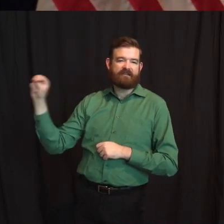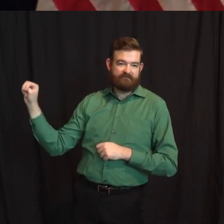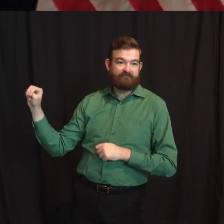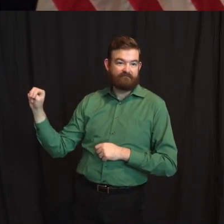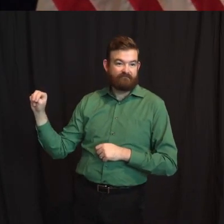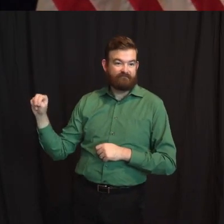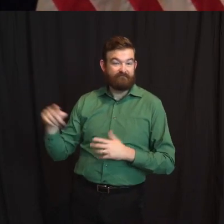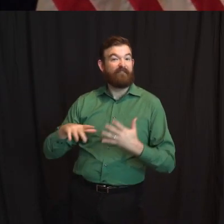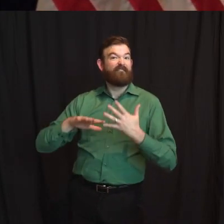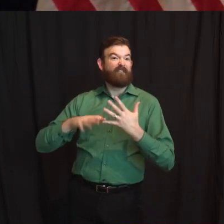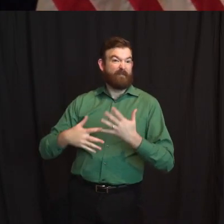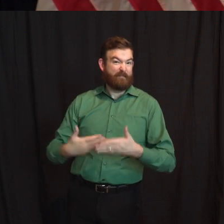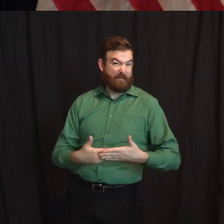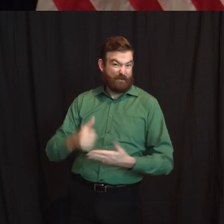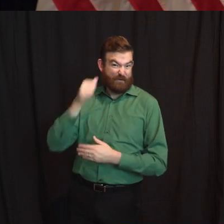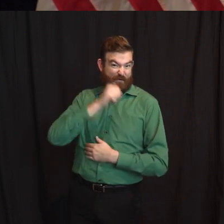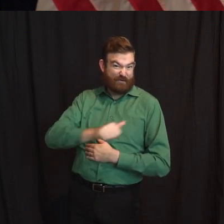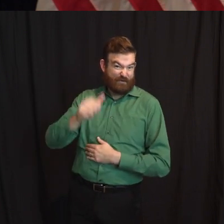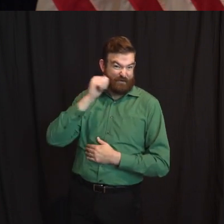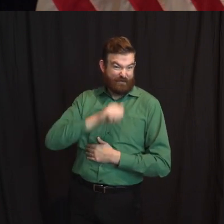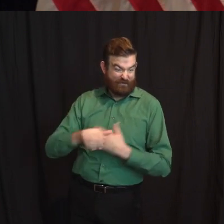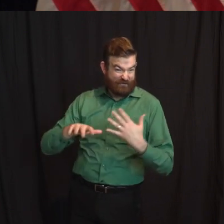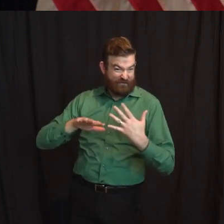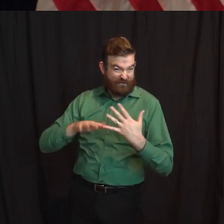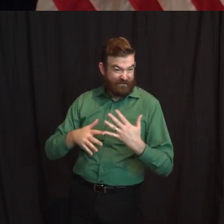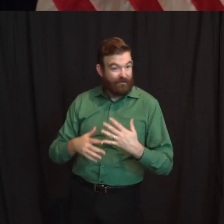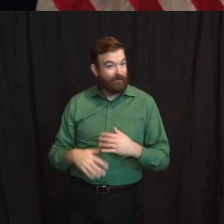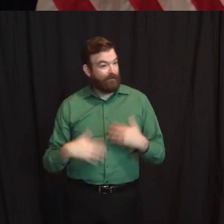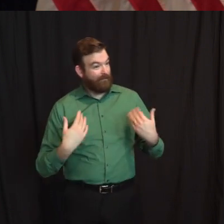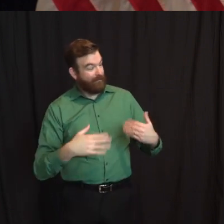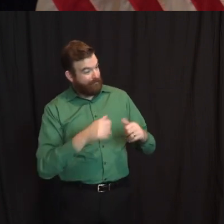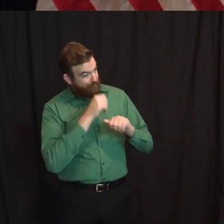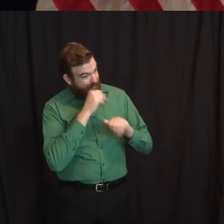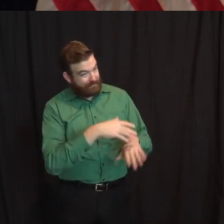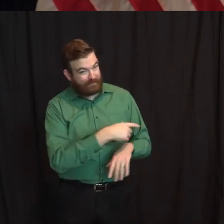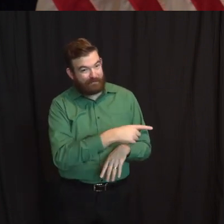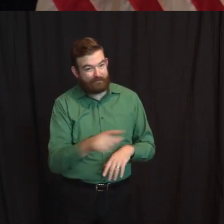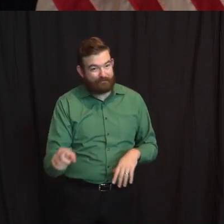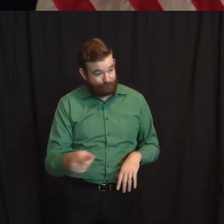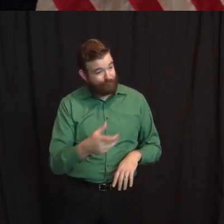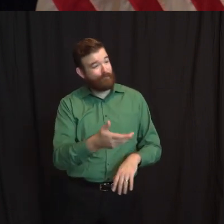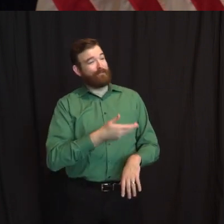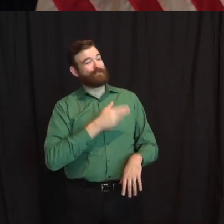girl. God bless them all. Well, talk about welcome to New Jersey,